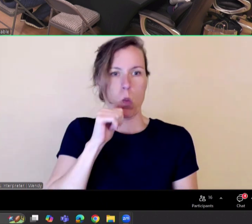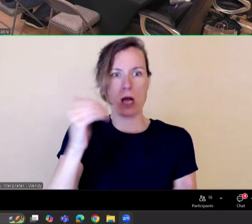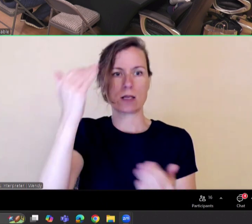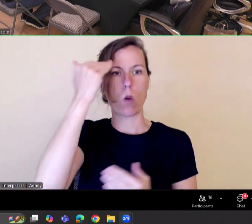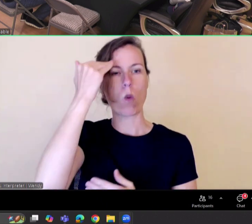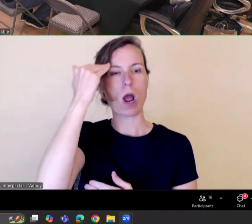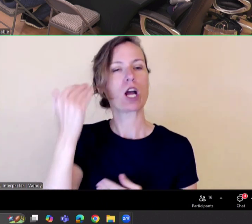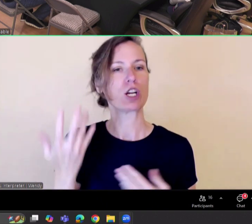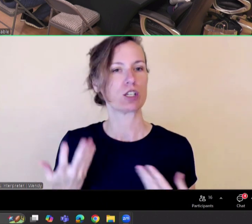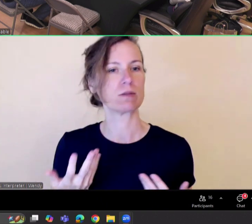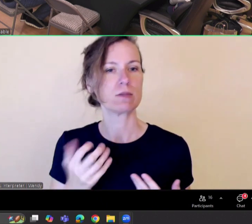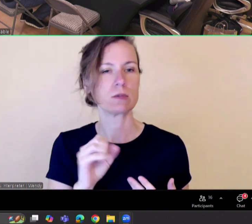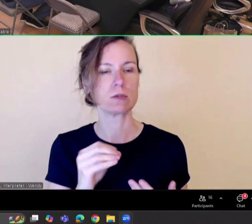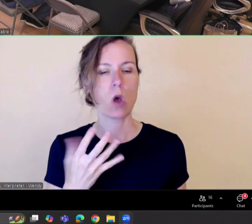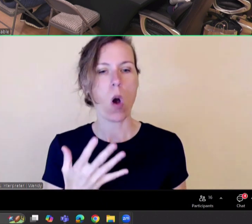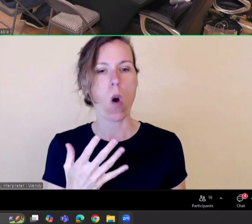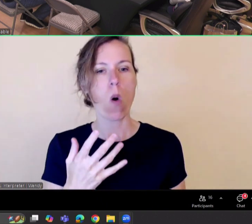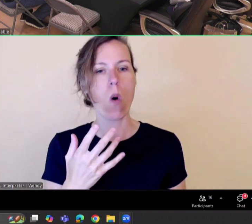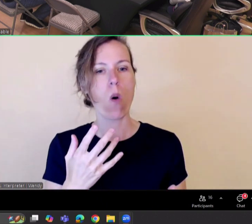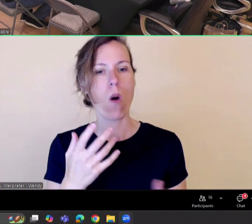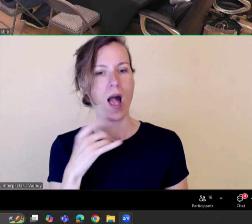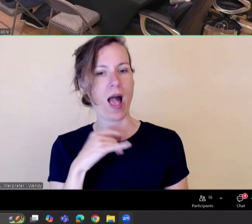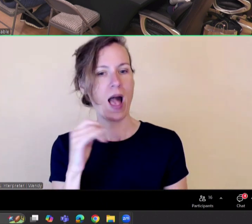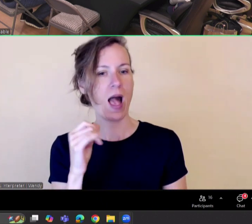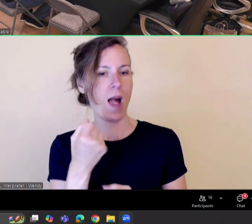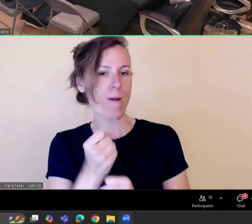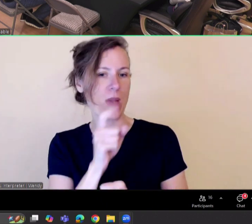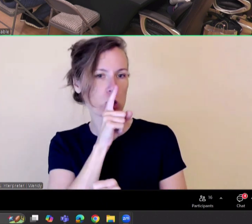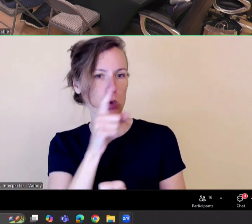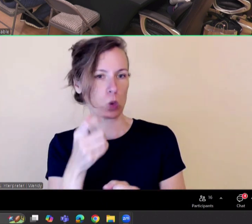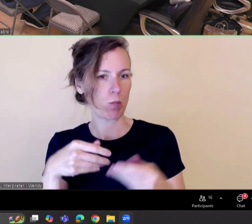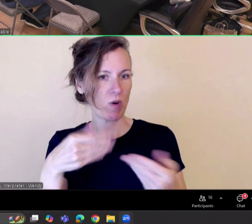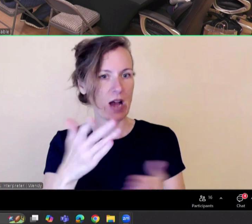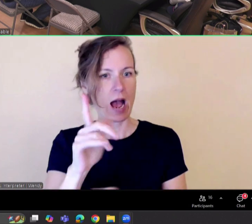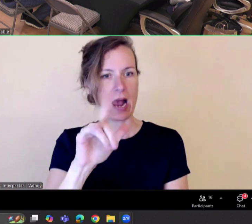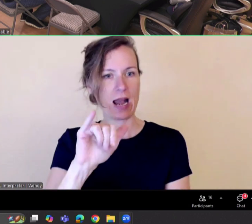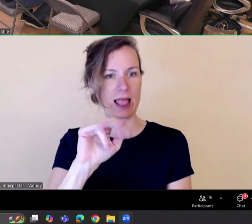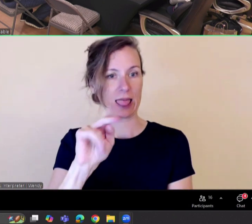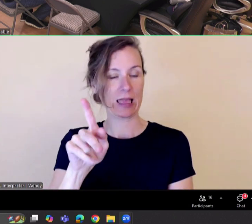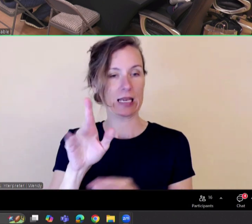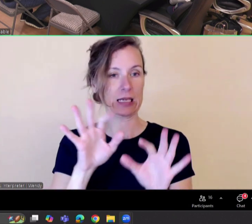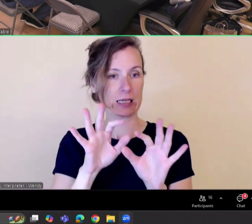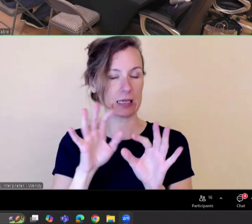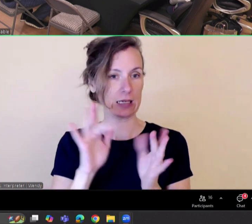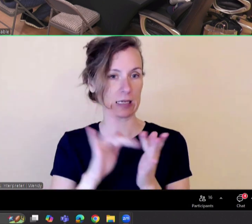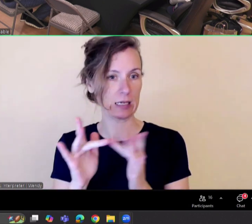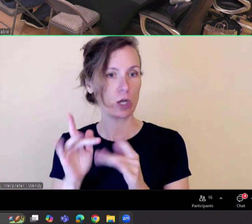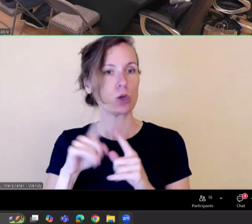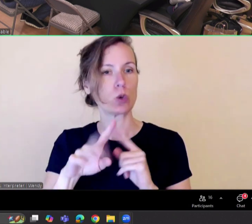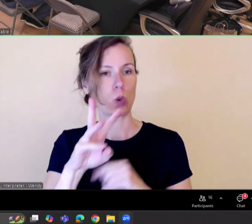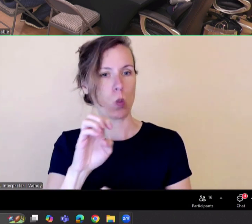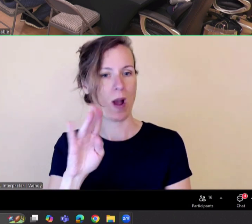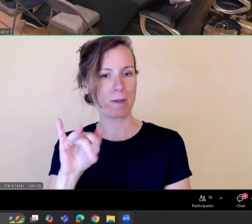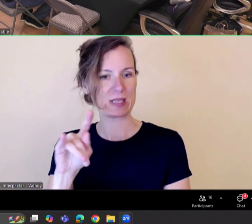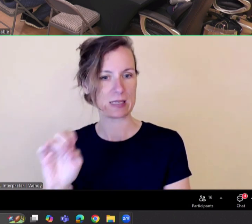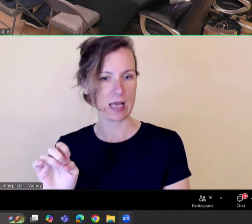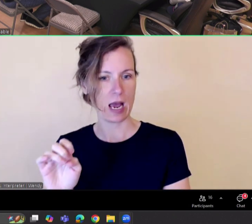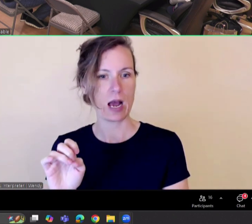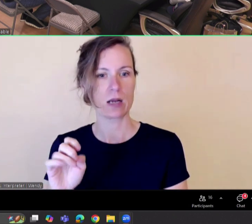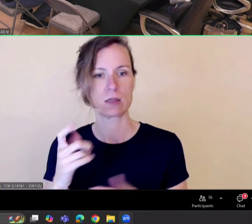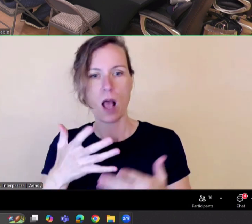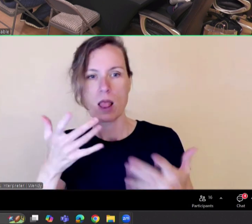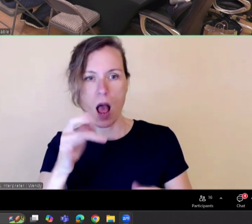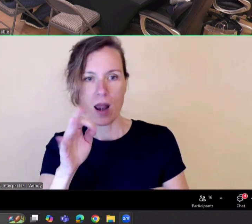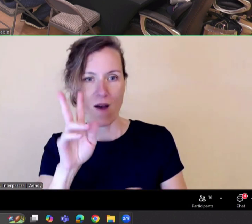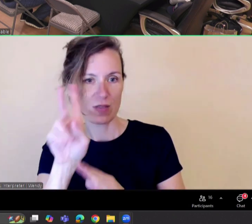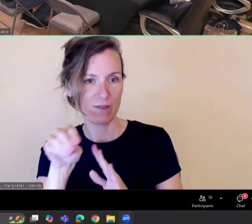to a website where you can actually see this and look at a lot of the videos of, they're not all of them, that would be a lot, but there's certainly